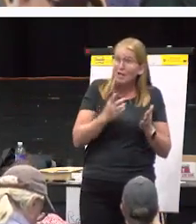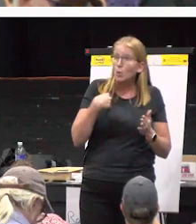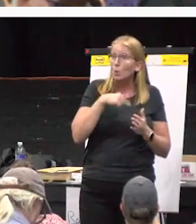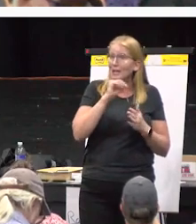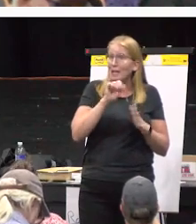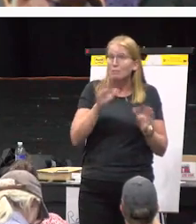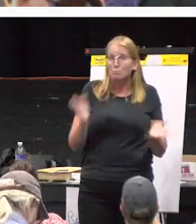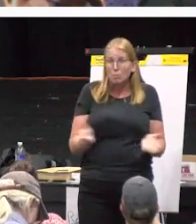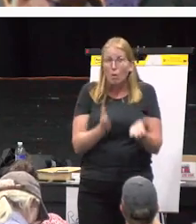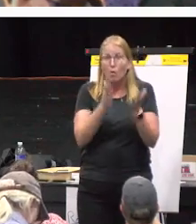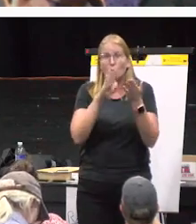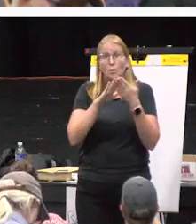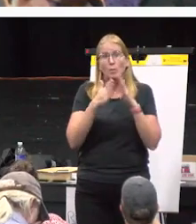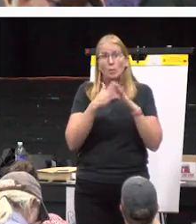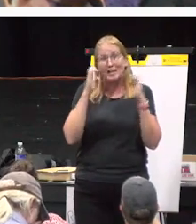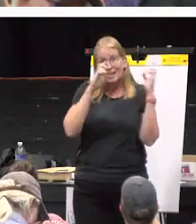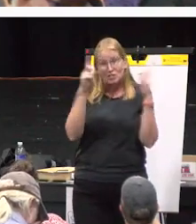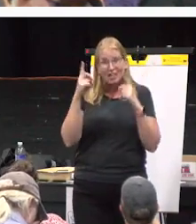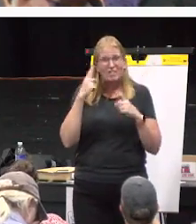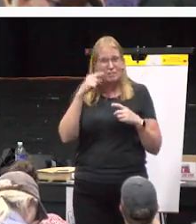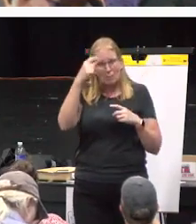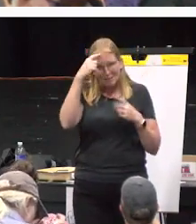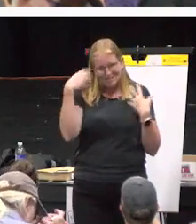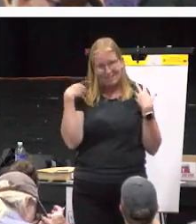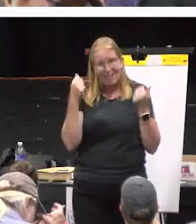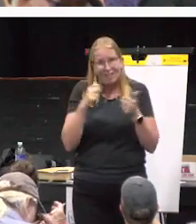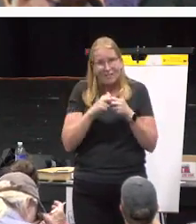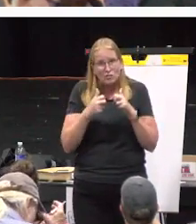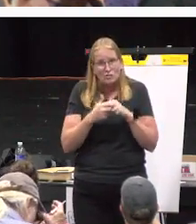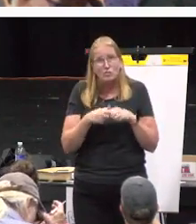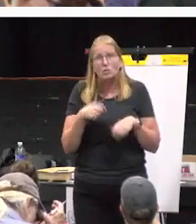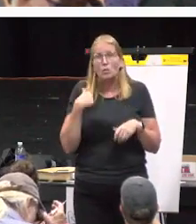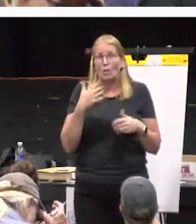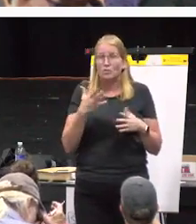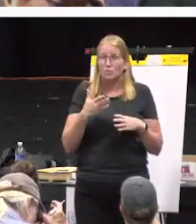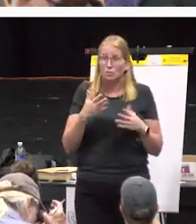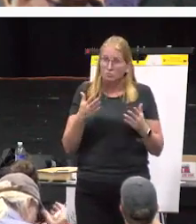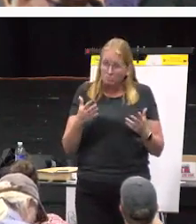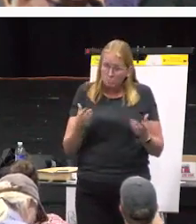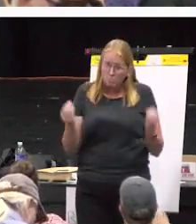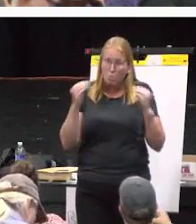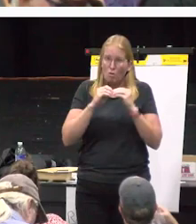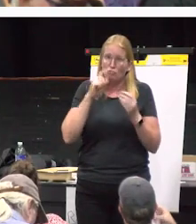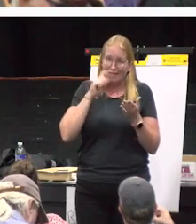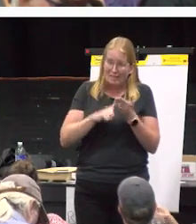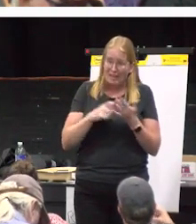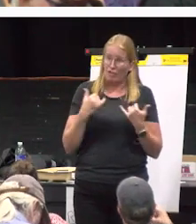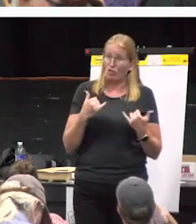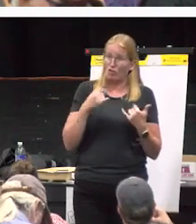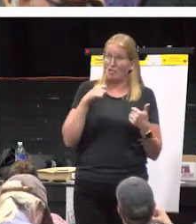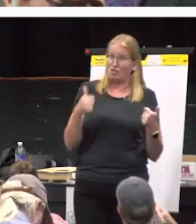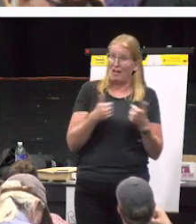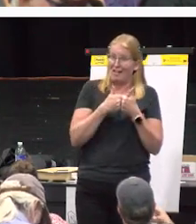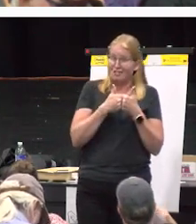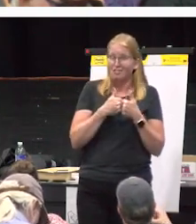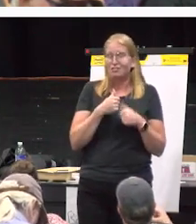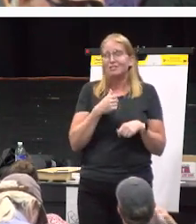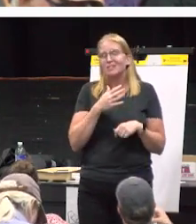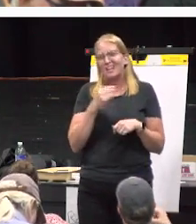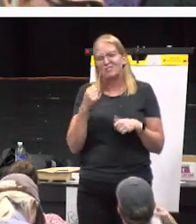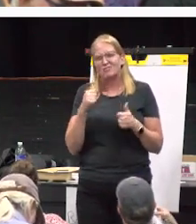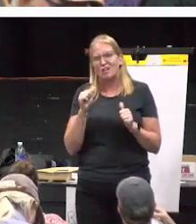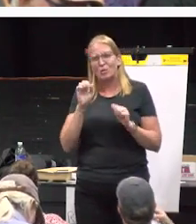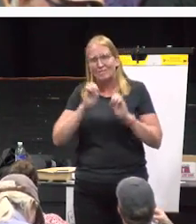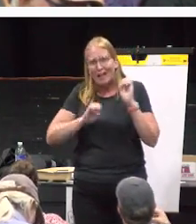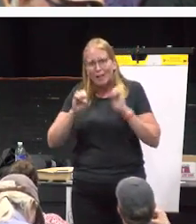community education around mental health issues, advance the recognition of current challenge, and evaluate